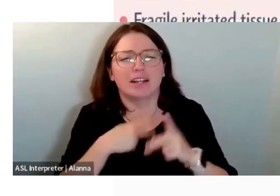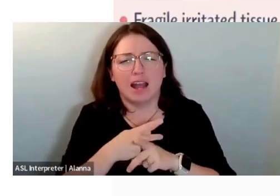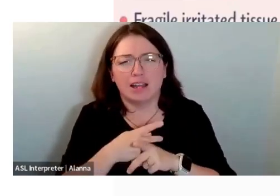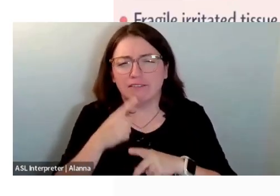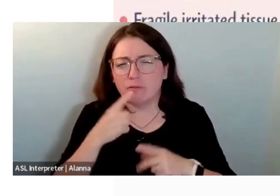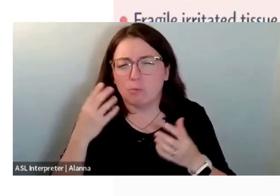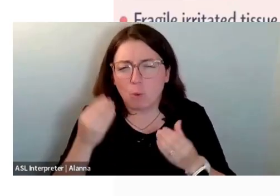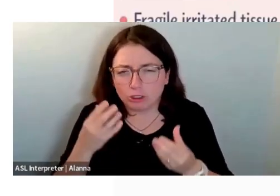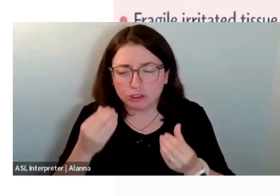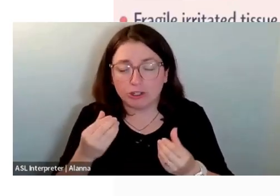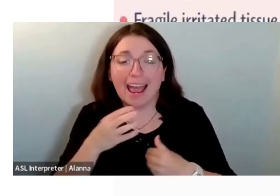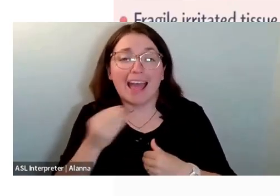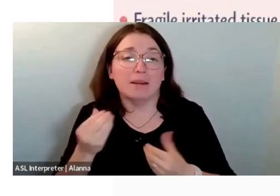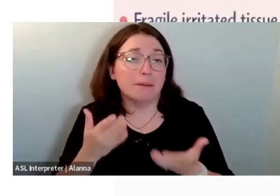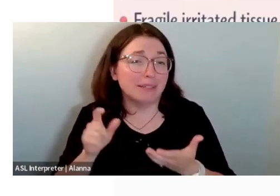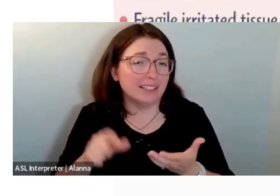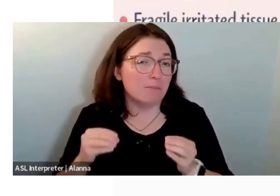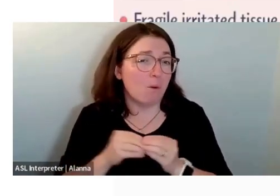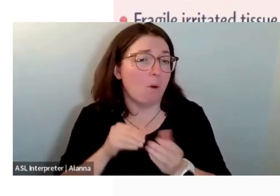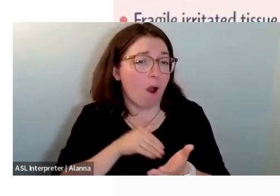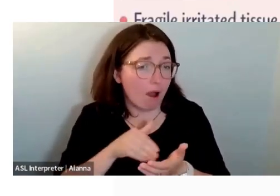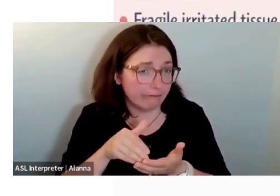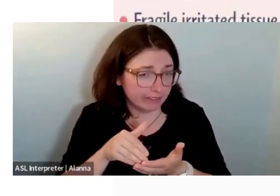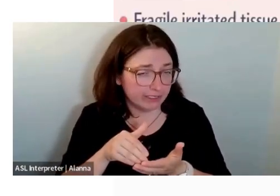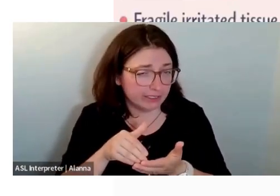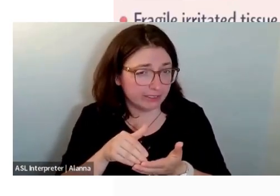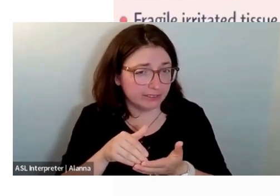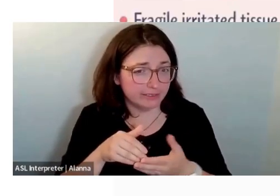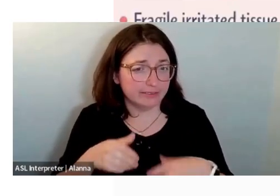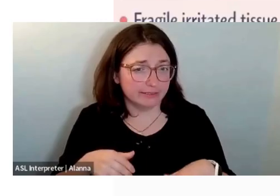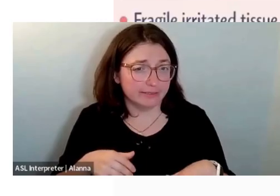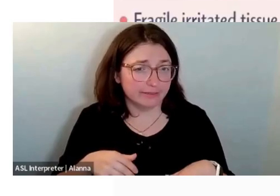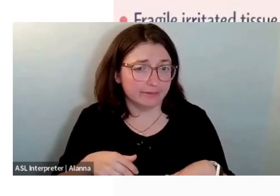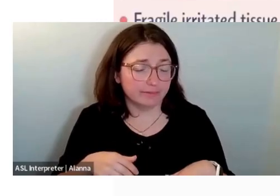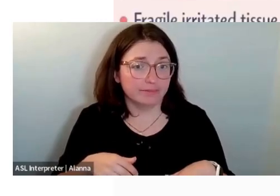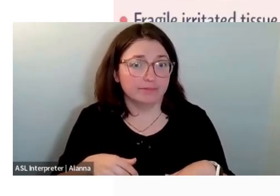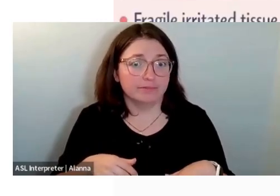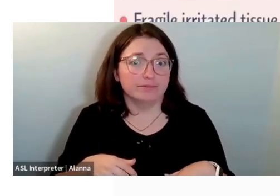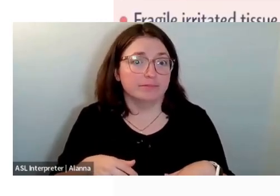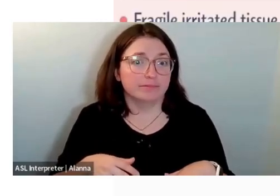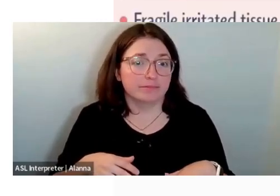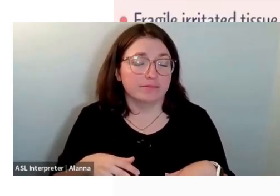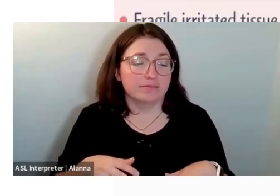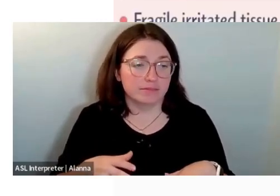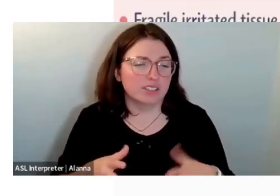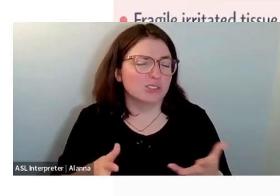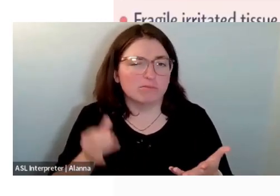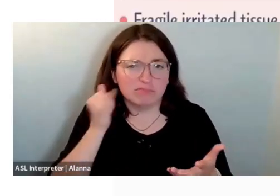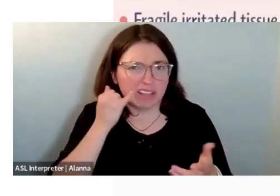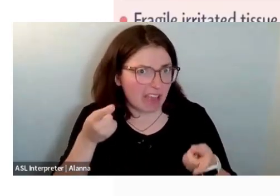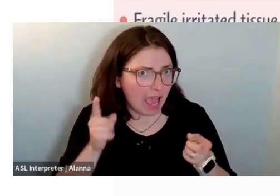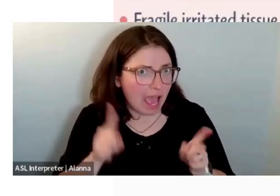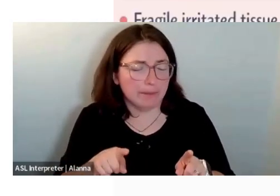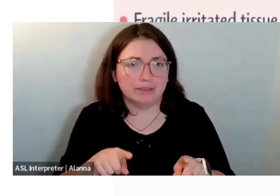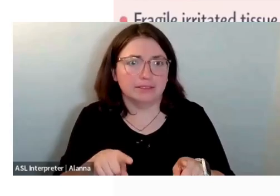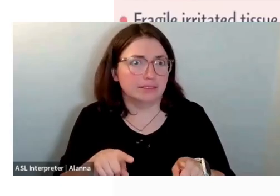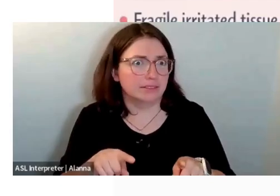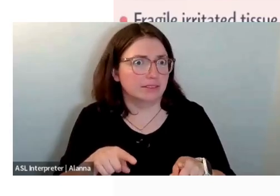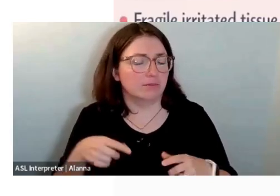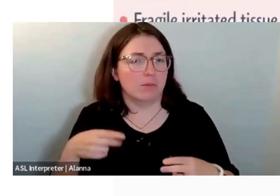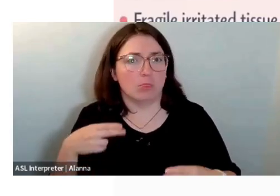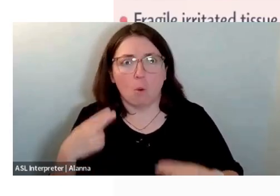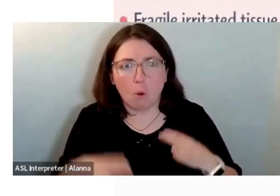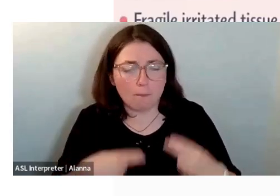regular moisturizing when we have these more drastic changes with